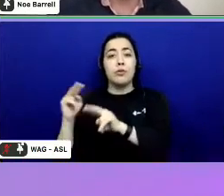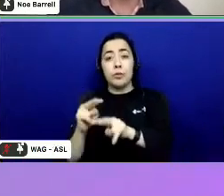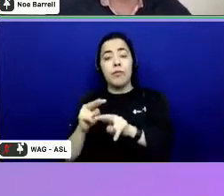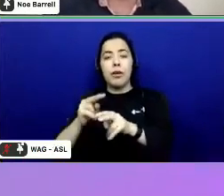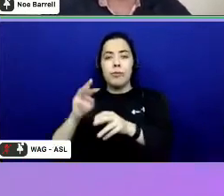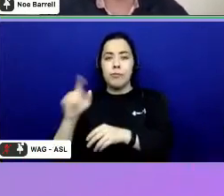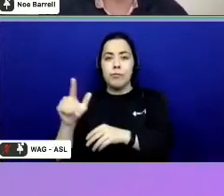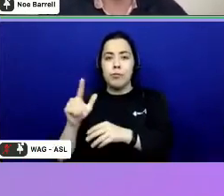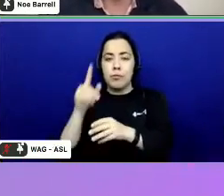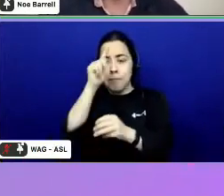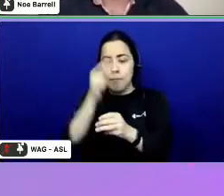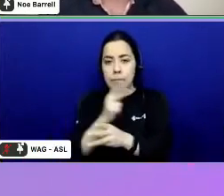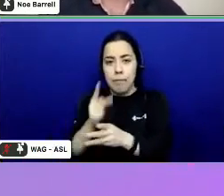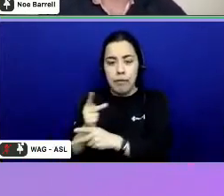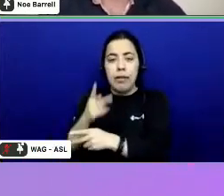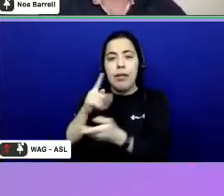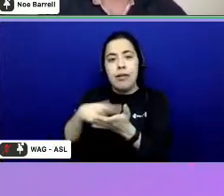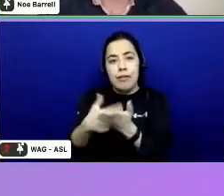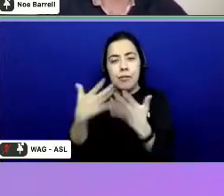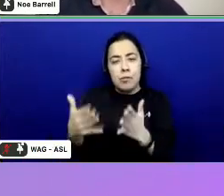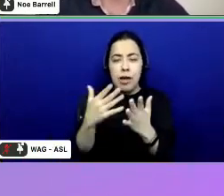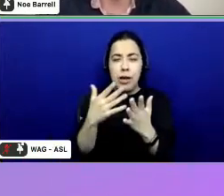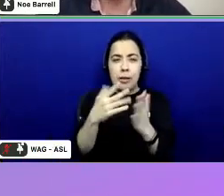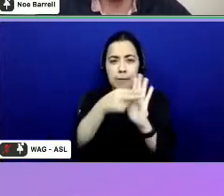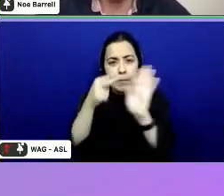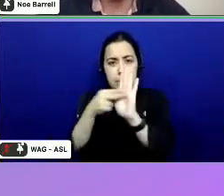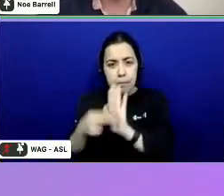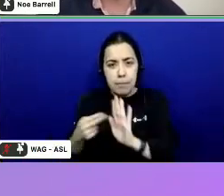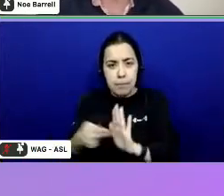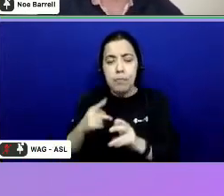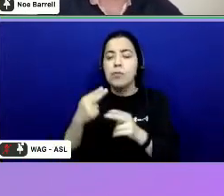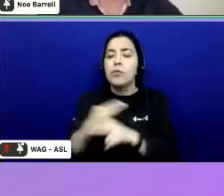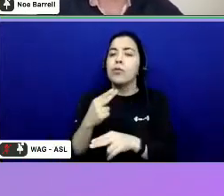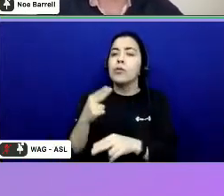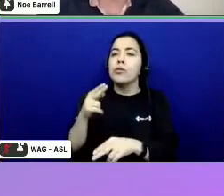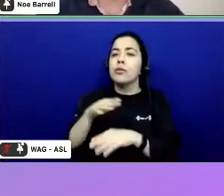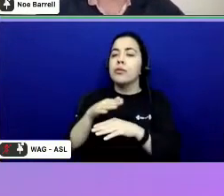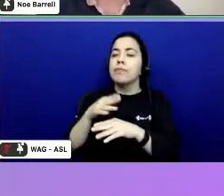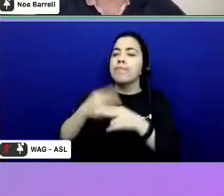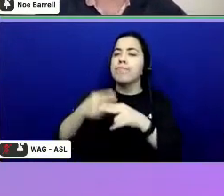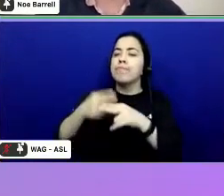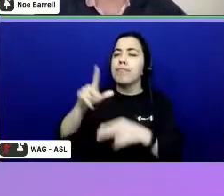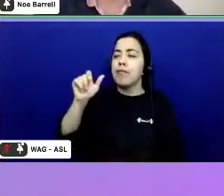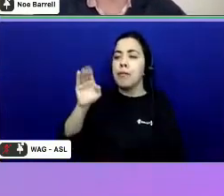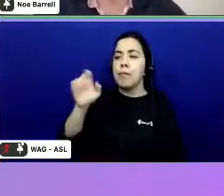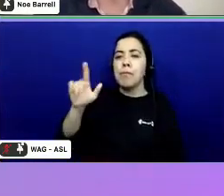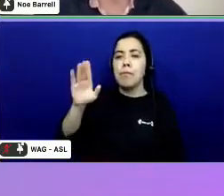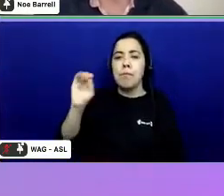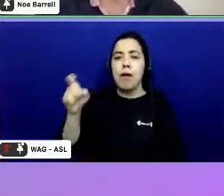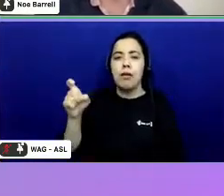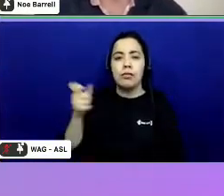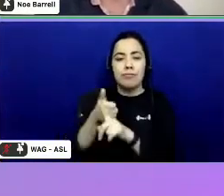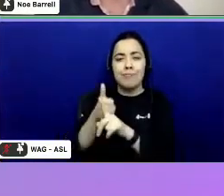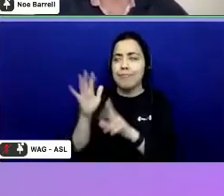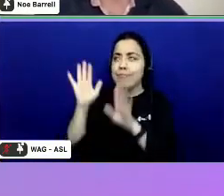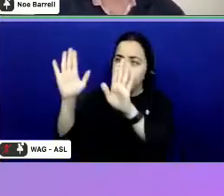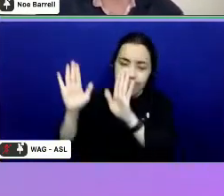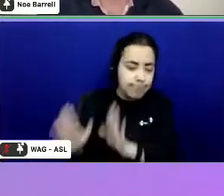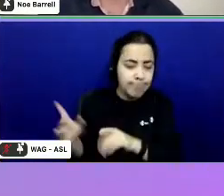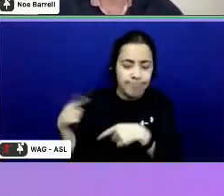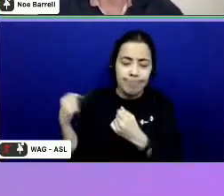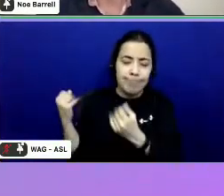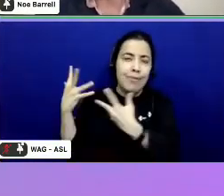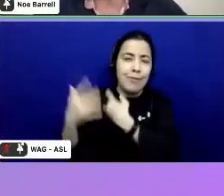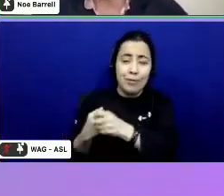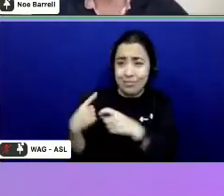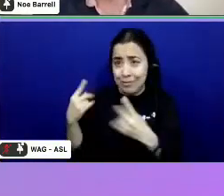of this data for labeling. And then we use a platform called Labelbox. They're a great platform. I've been working with them for several years, actually since college.